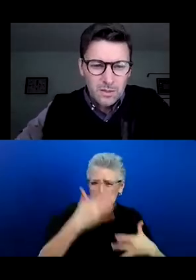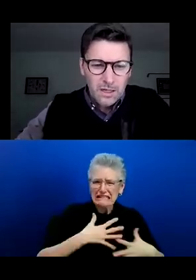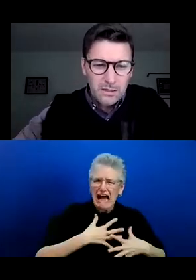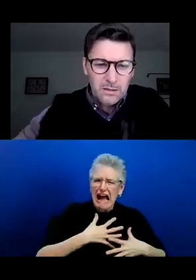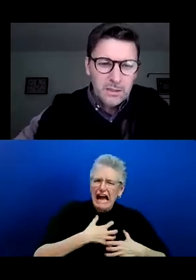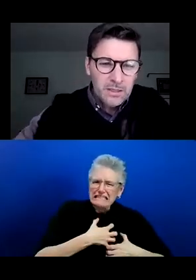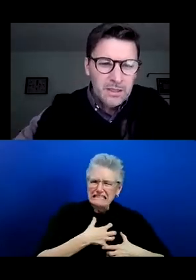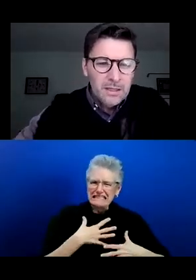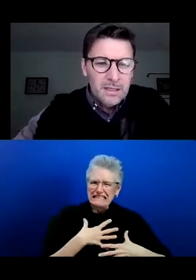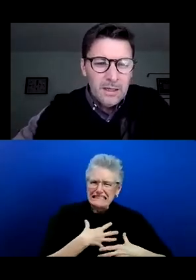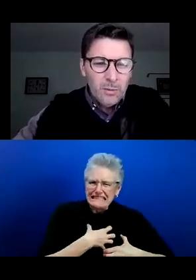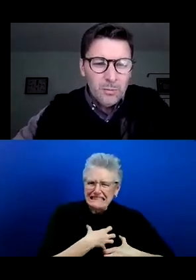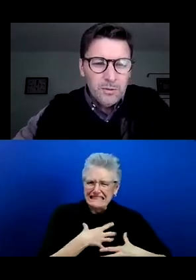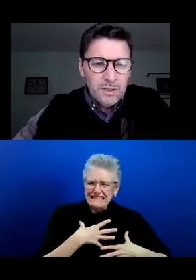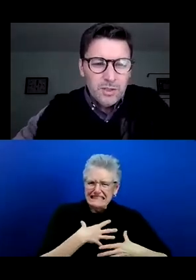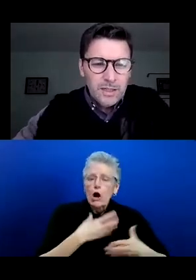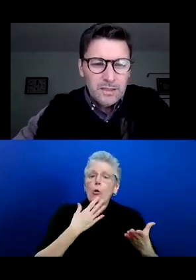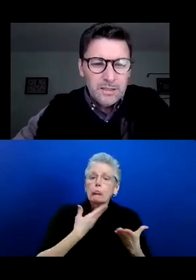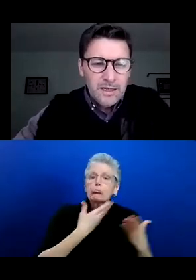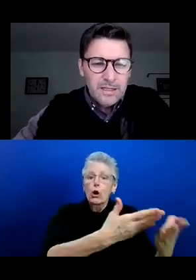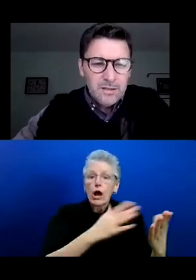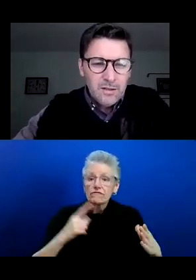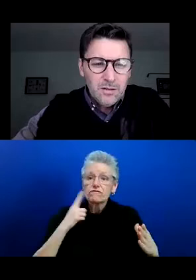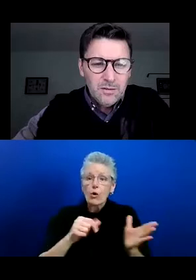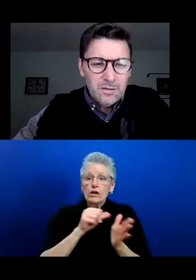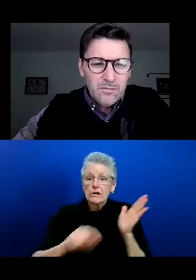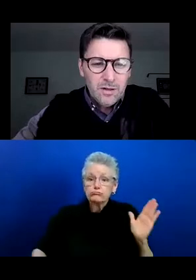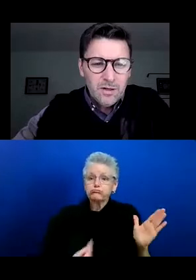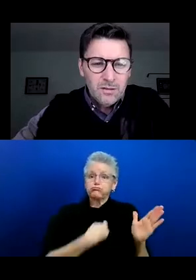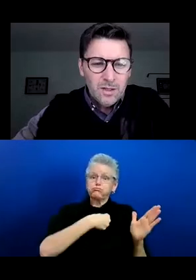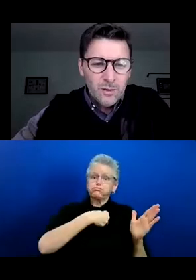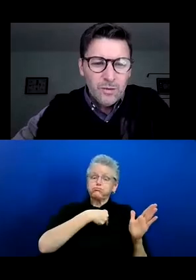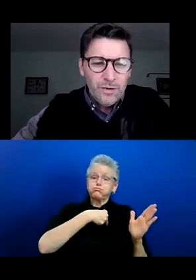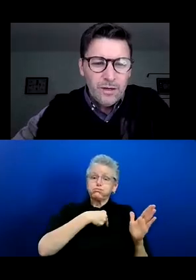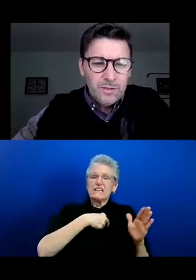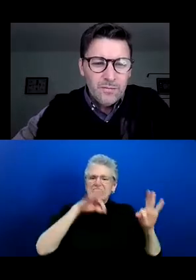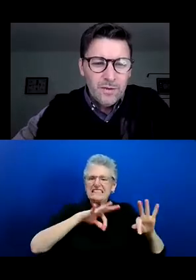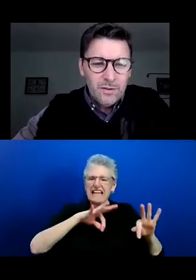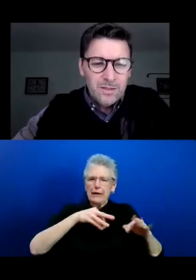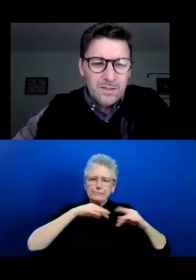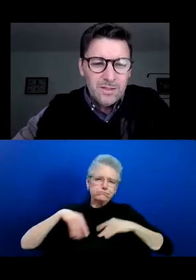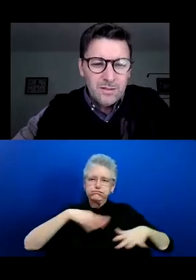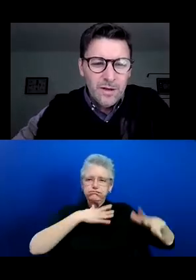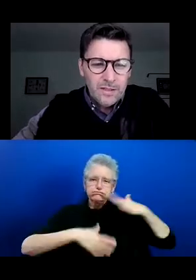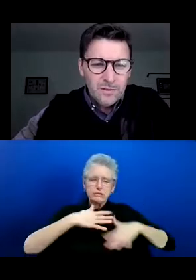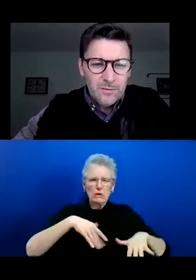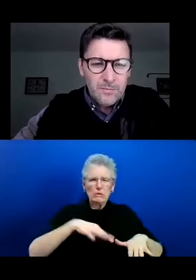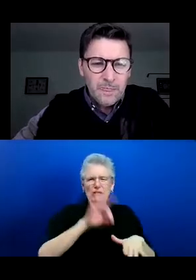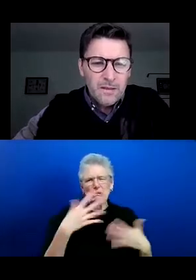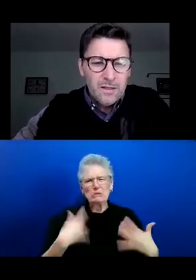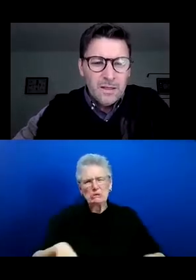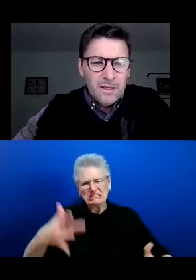taken to the cath lab. And when we injected dye into the arteries of the heart, we found this very diseased